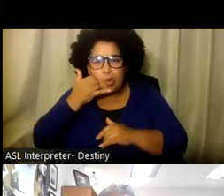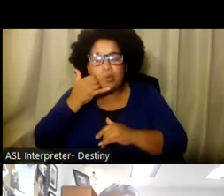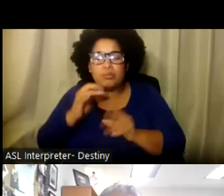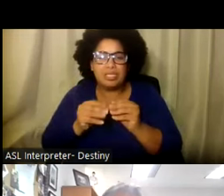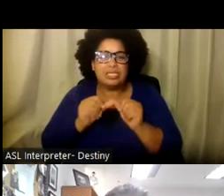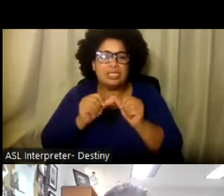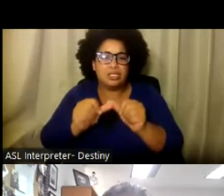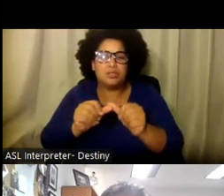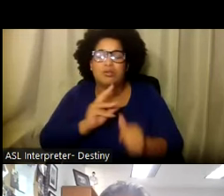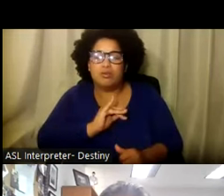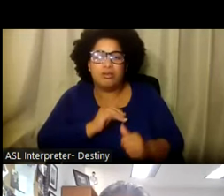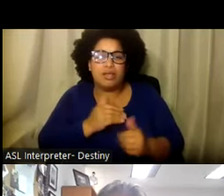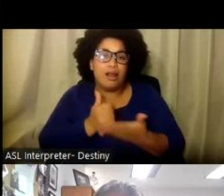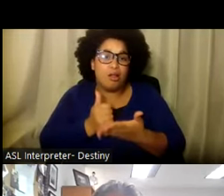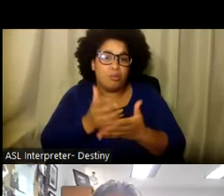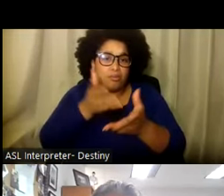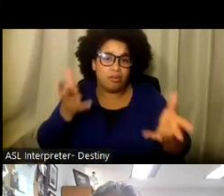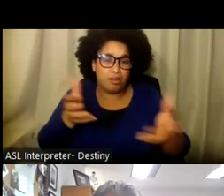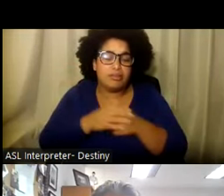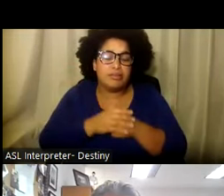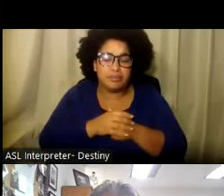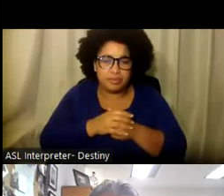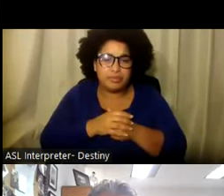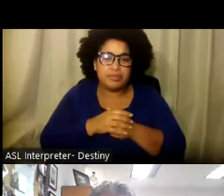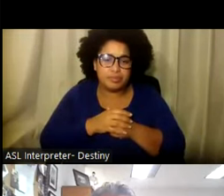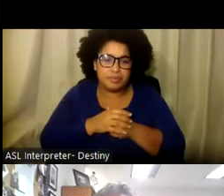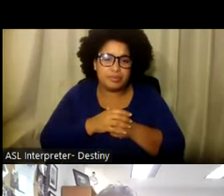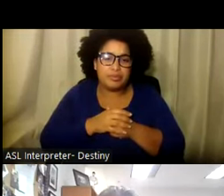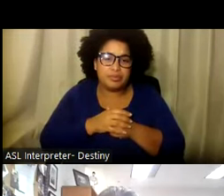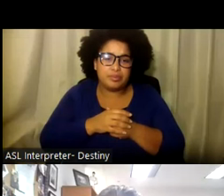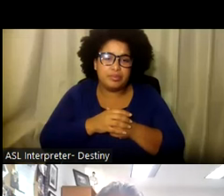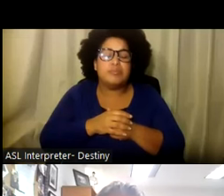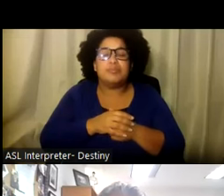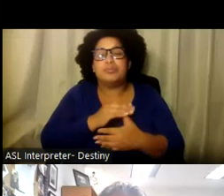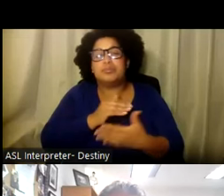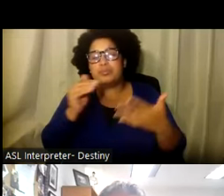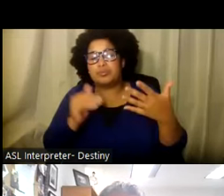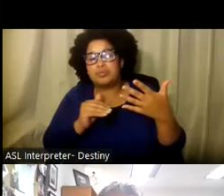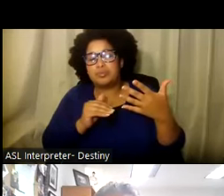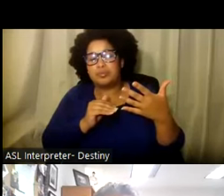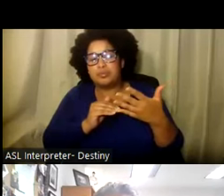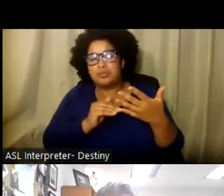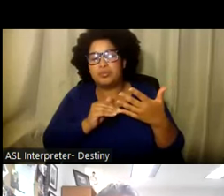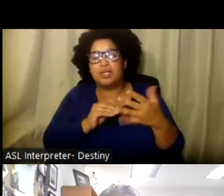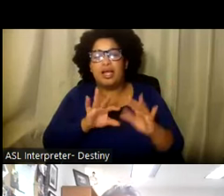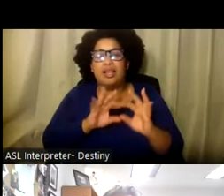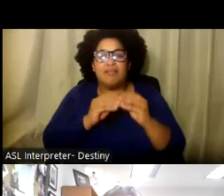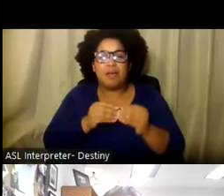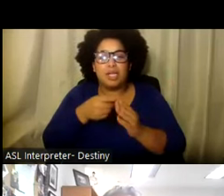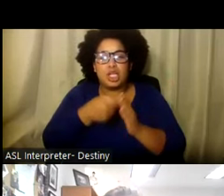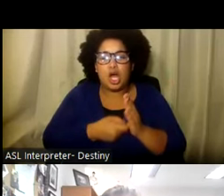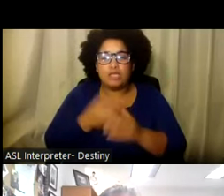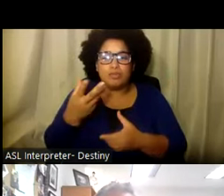so that was very helpful for the workforce. And then the Family Cost Participation Program and Annual Family Fee